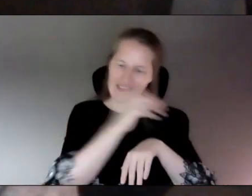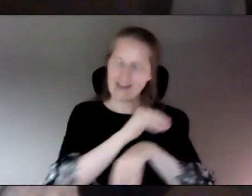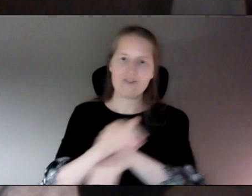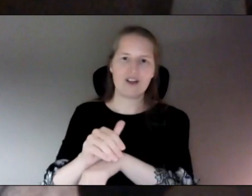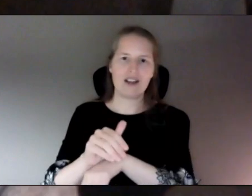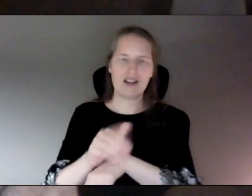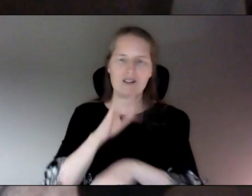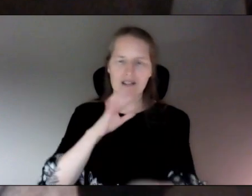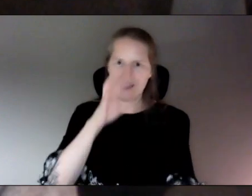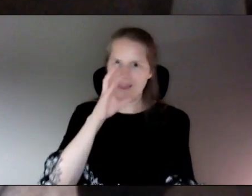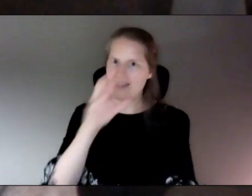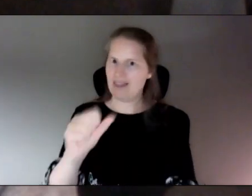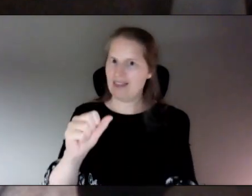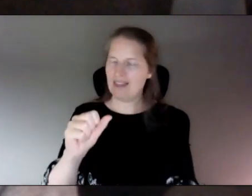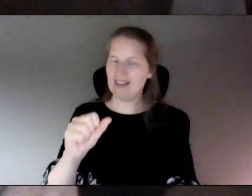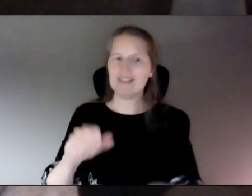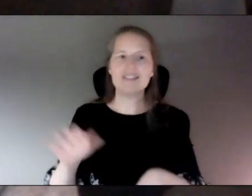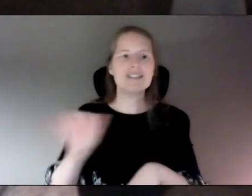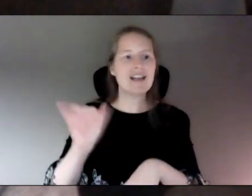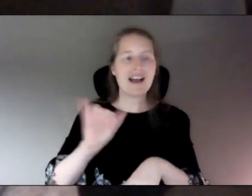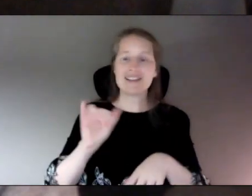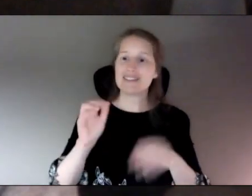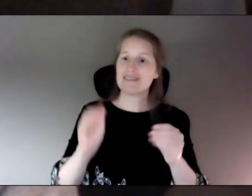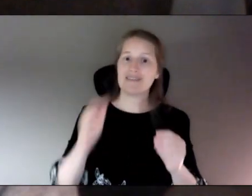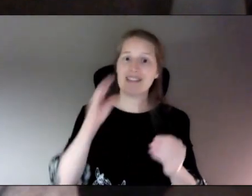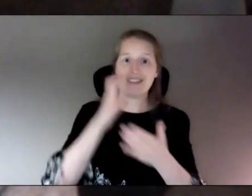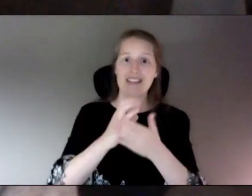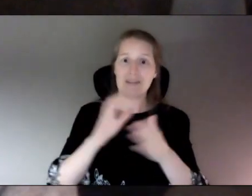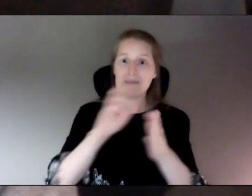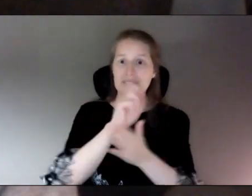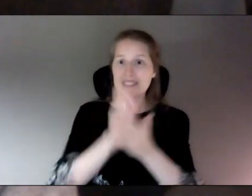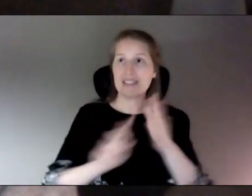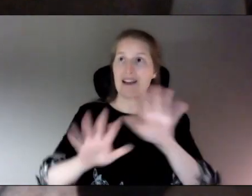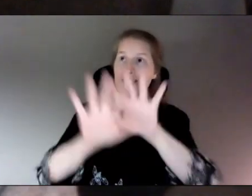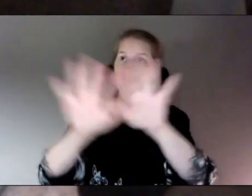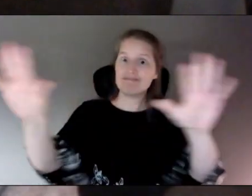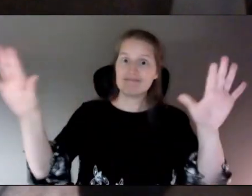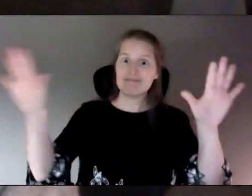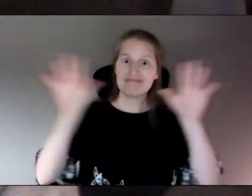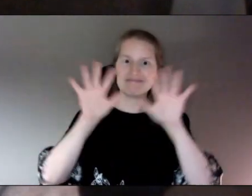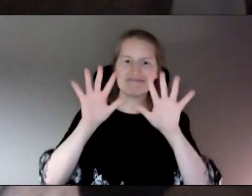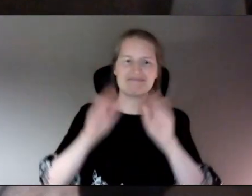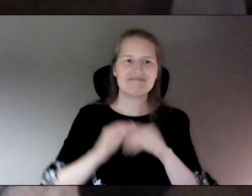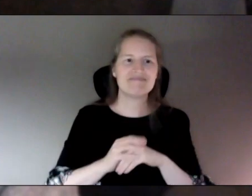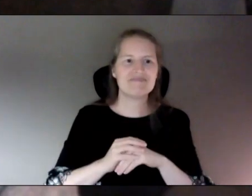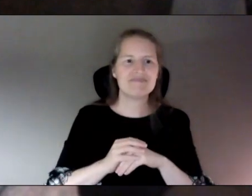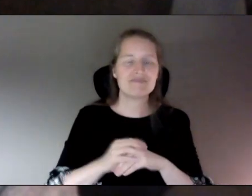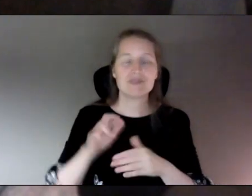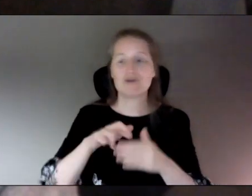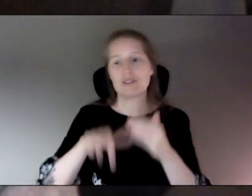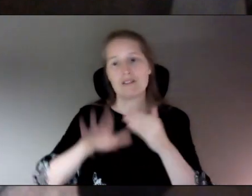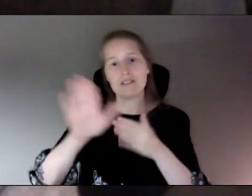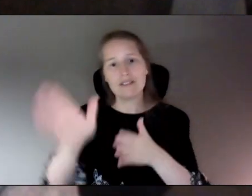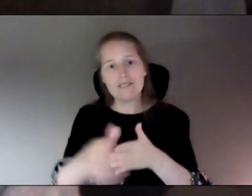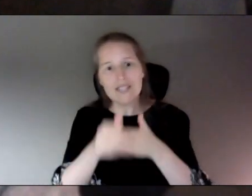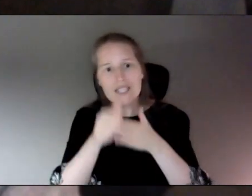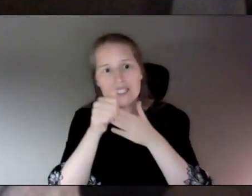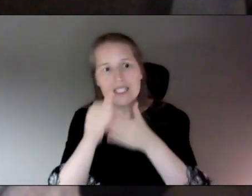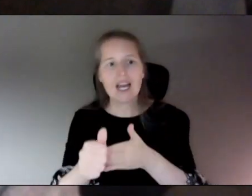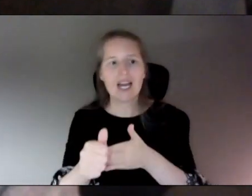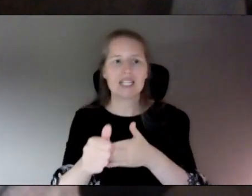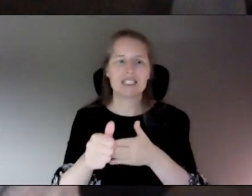breathtakingly as the projections he conjured to illuminate the scenery around them. The result of Jared's guidance was